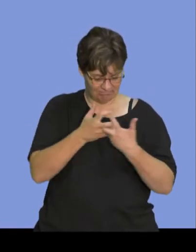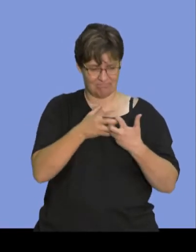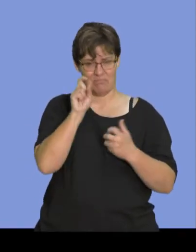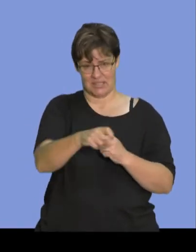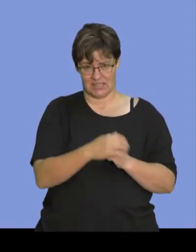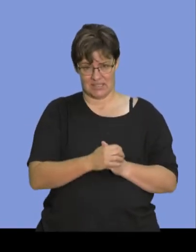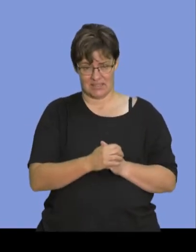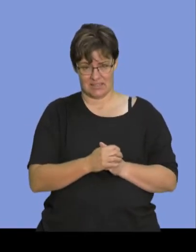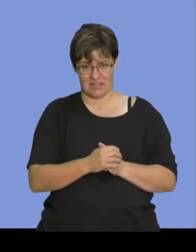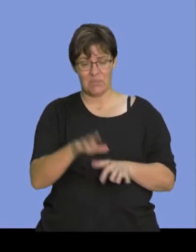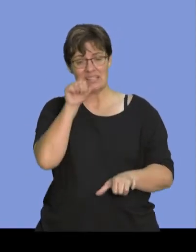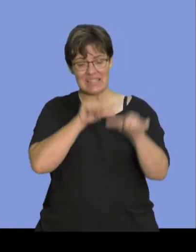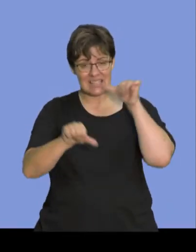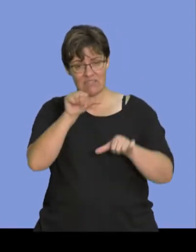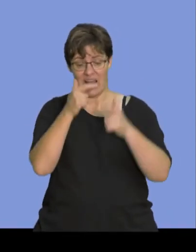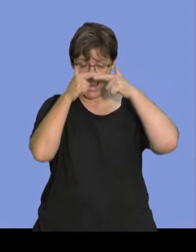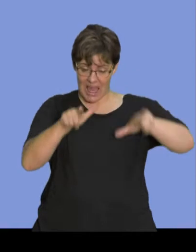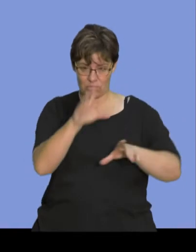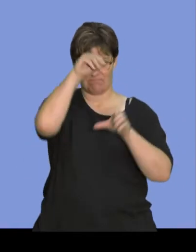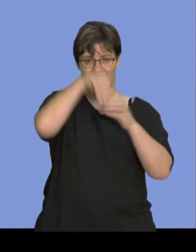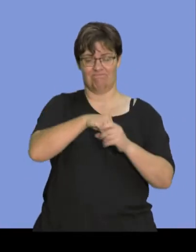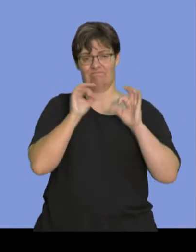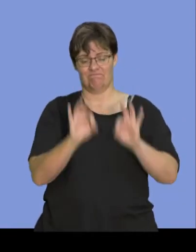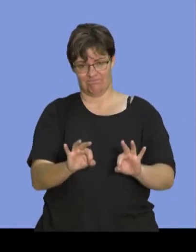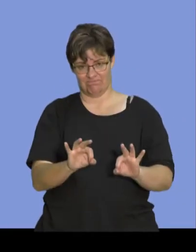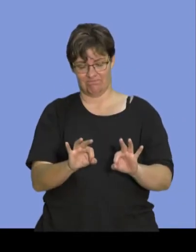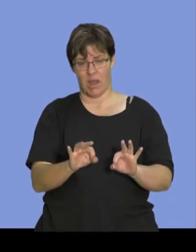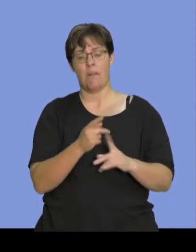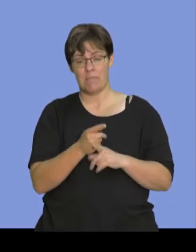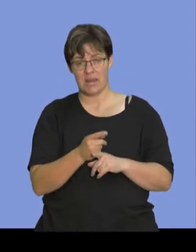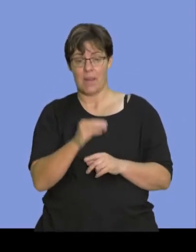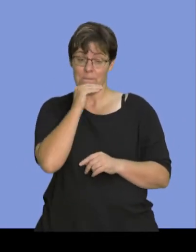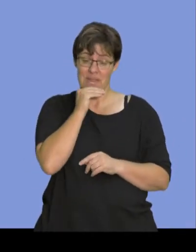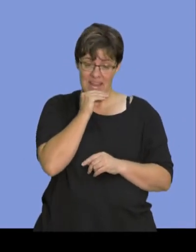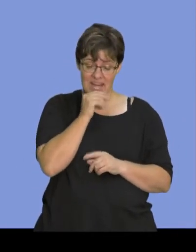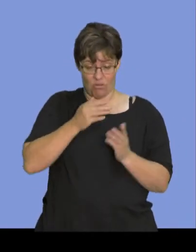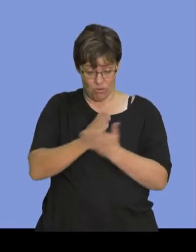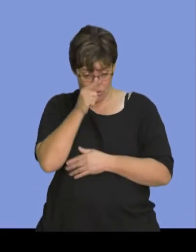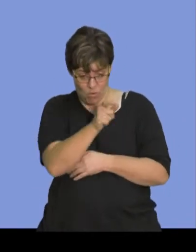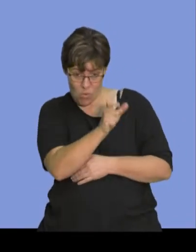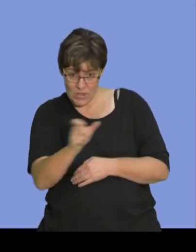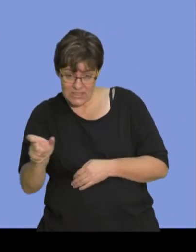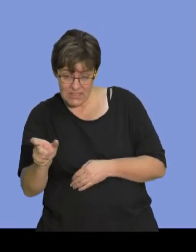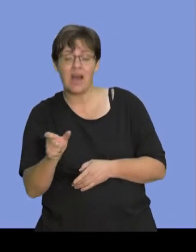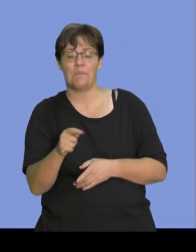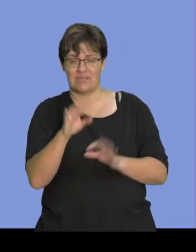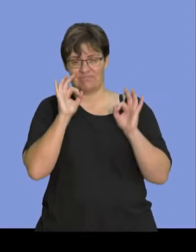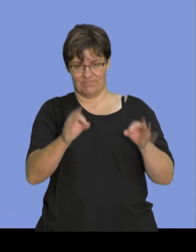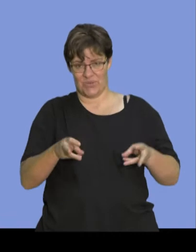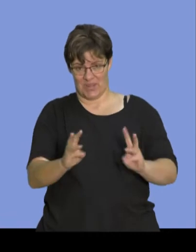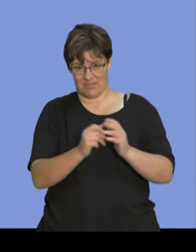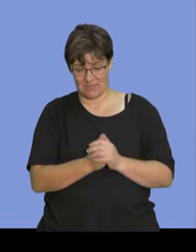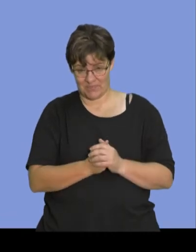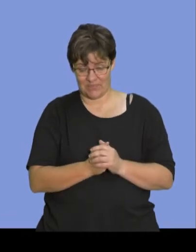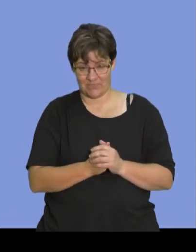it must carry the correct scientific language, and it should convey the correct meaning, right? So they must be used